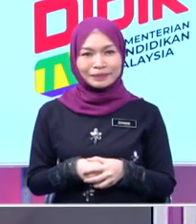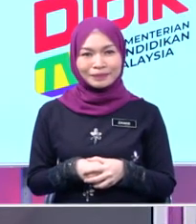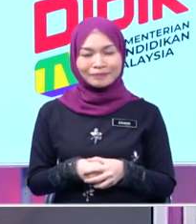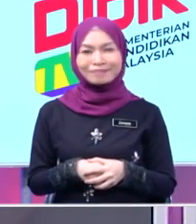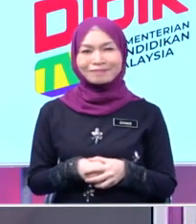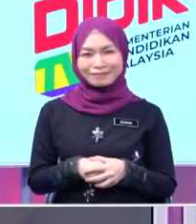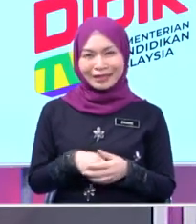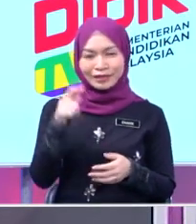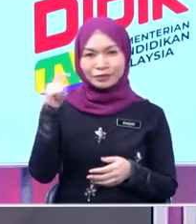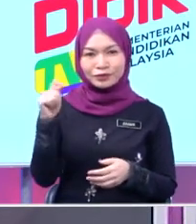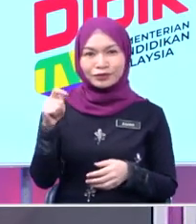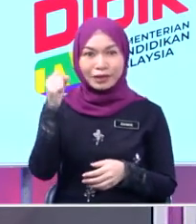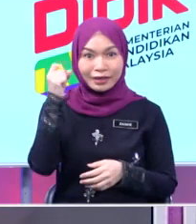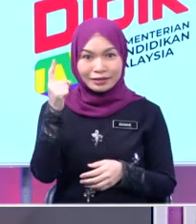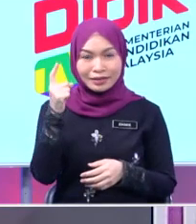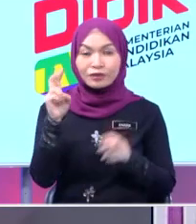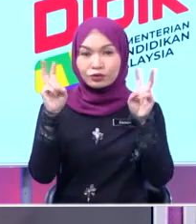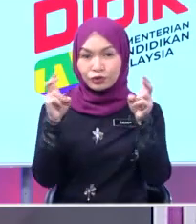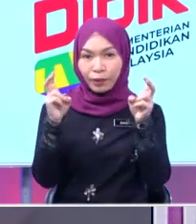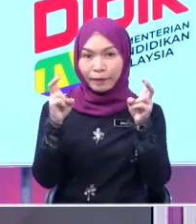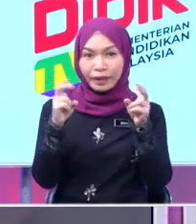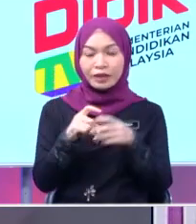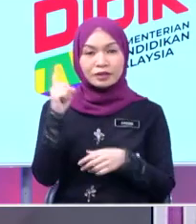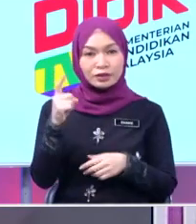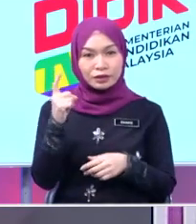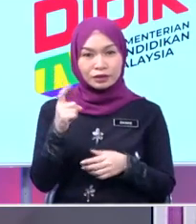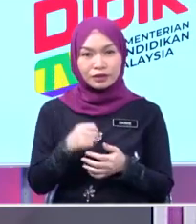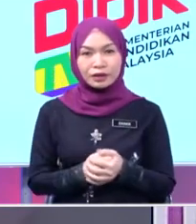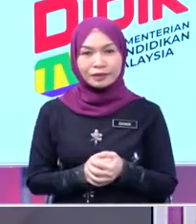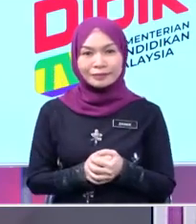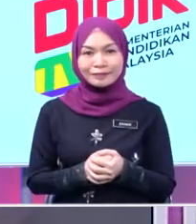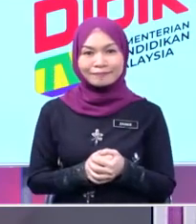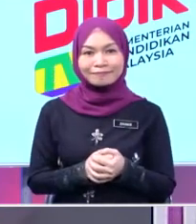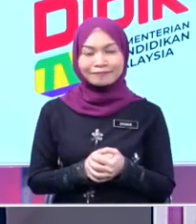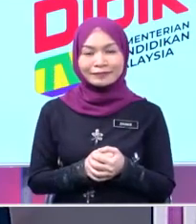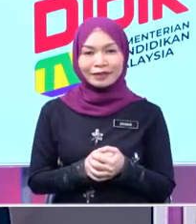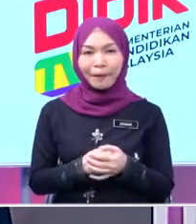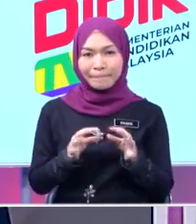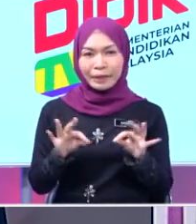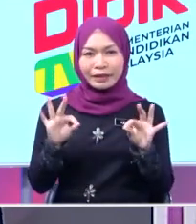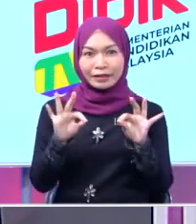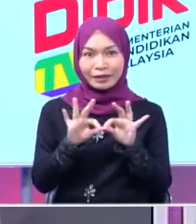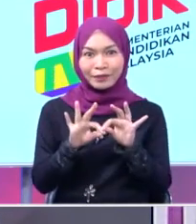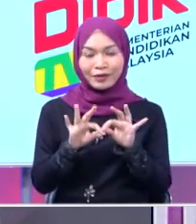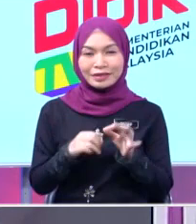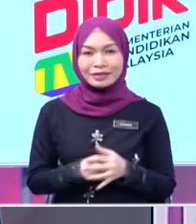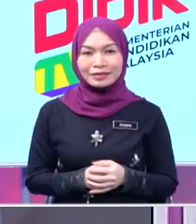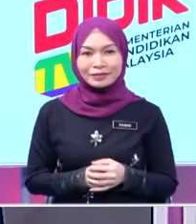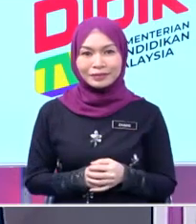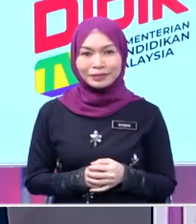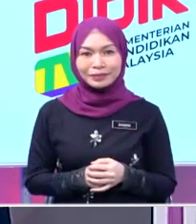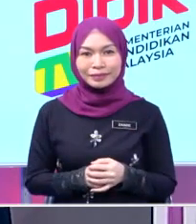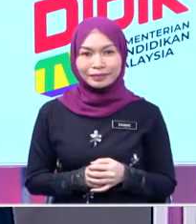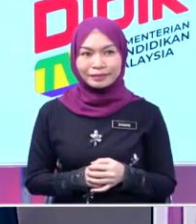Yes. All right. Topics are normally the keywords in the question. Okay. Right. So as you can see